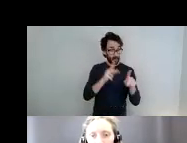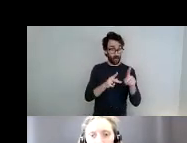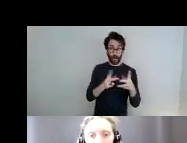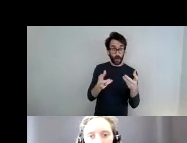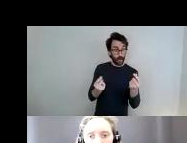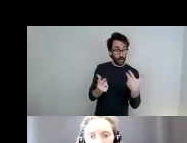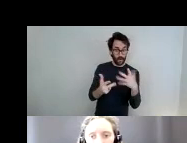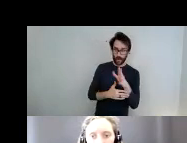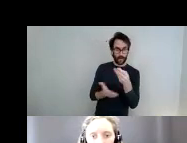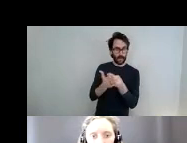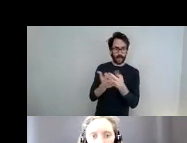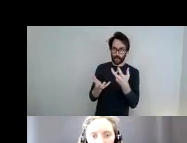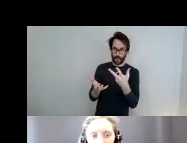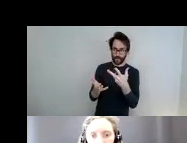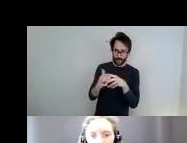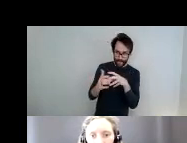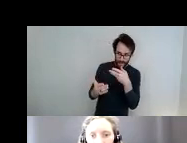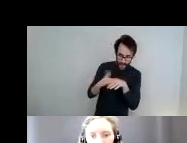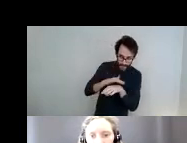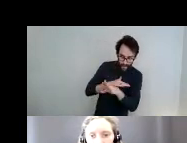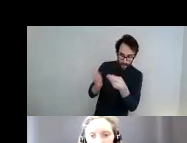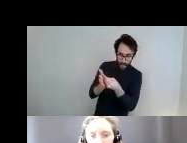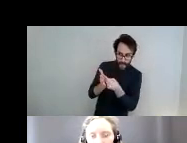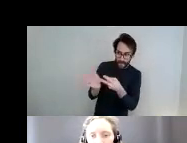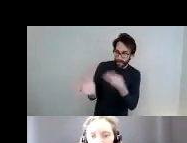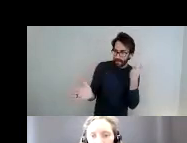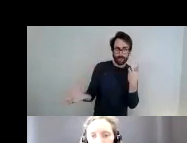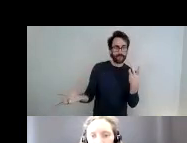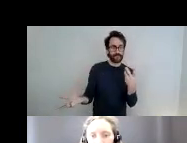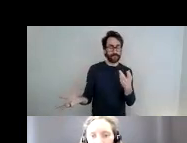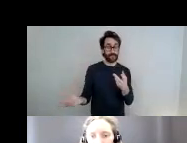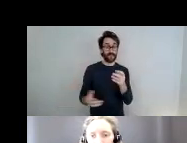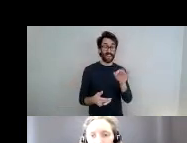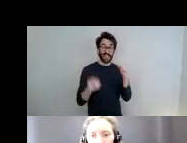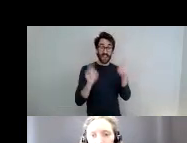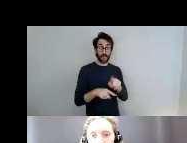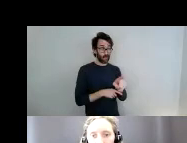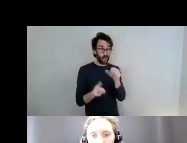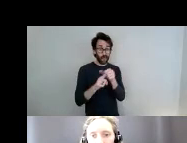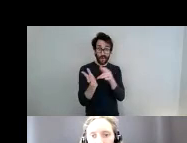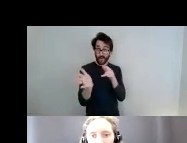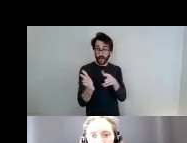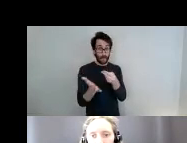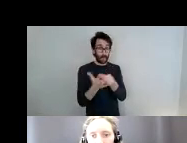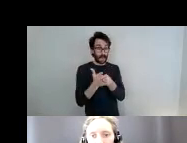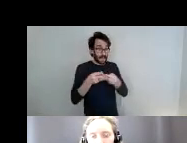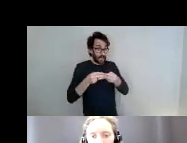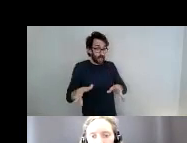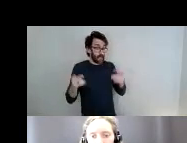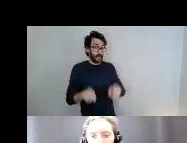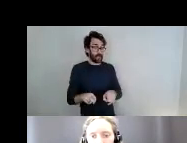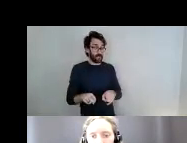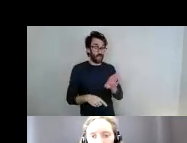sad? When you've been defrauded, you suffer a financial loss. That can impact your quality of